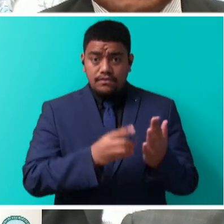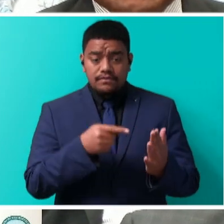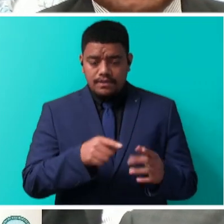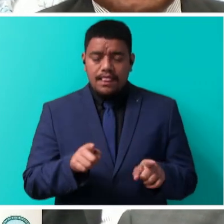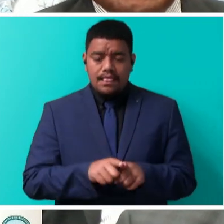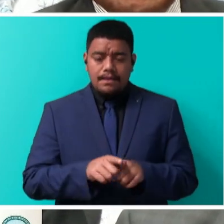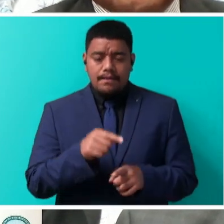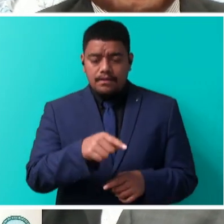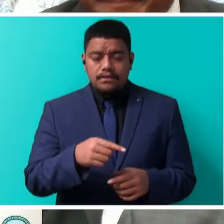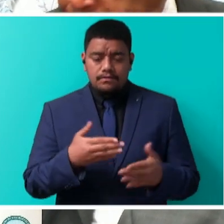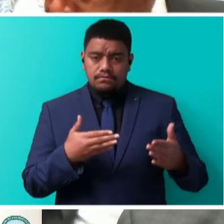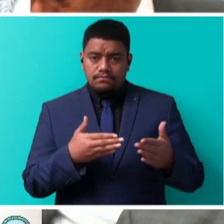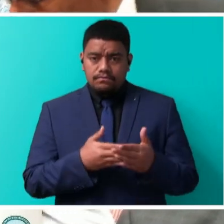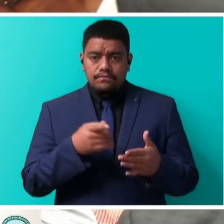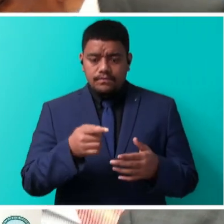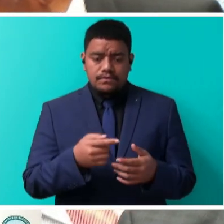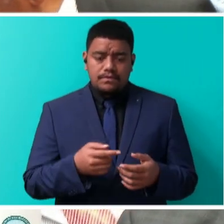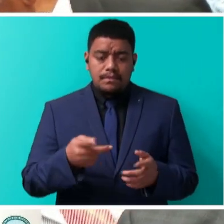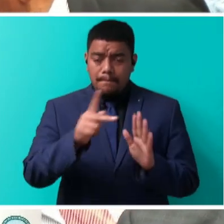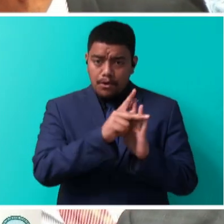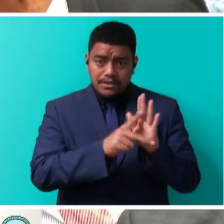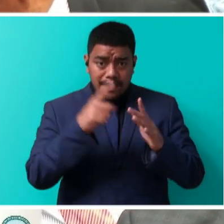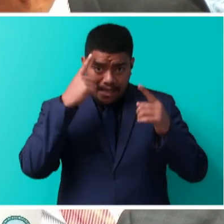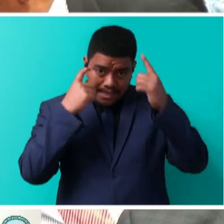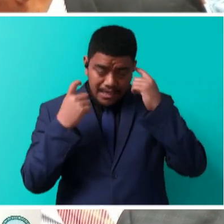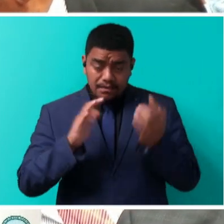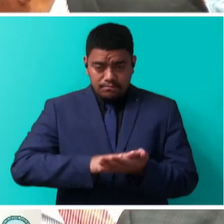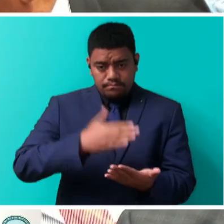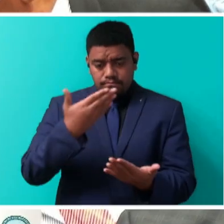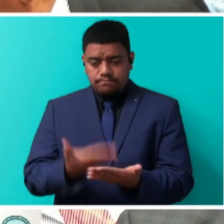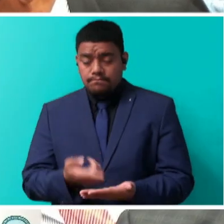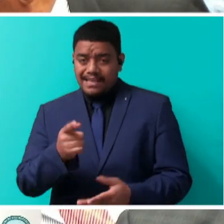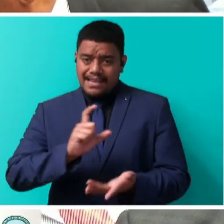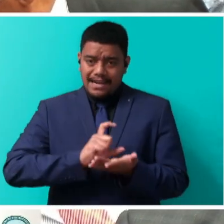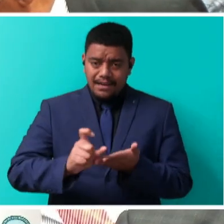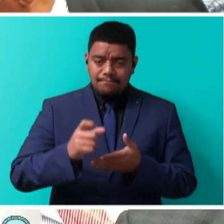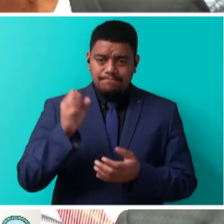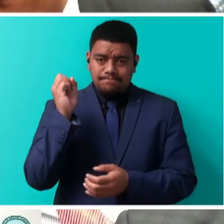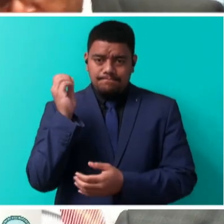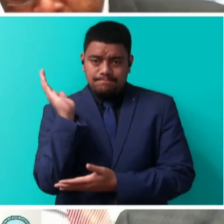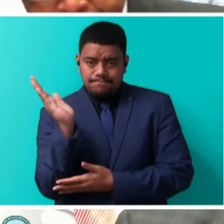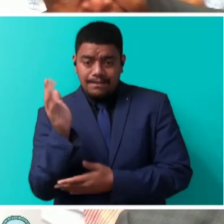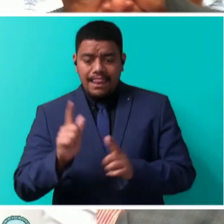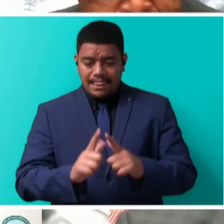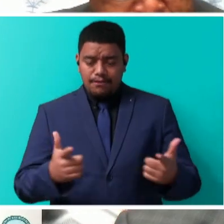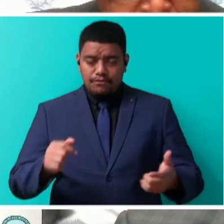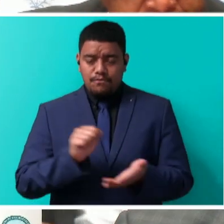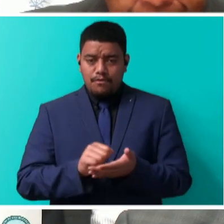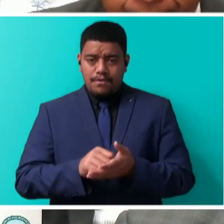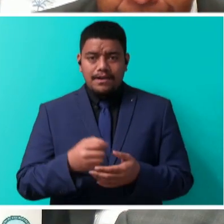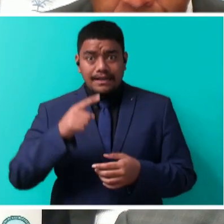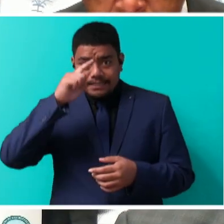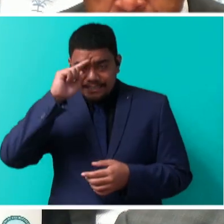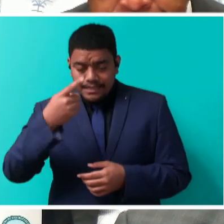bridge who translates policy idea or concept into precise, enforceable legal language, bridging